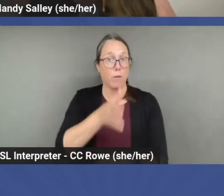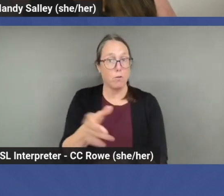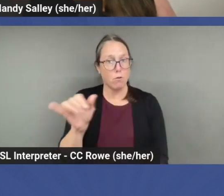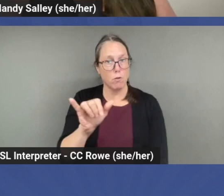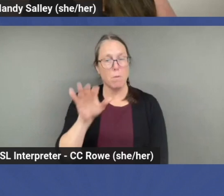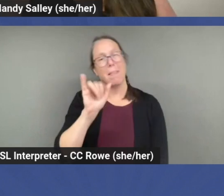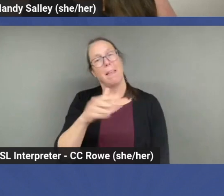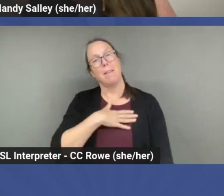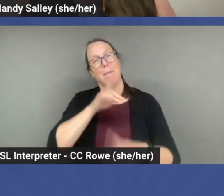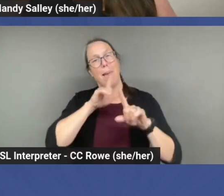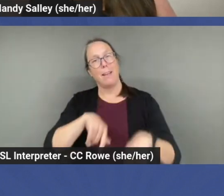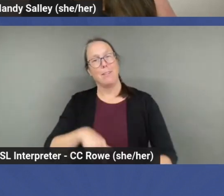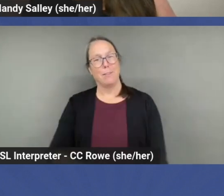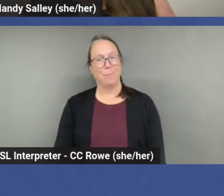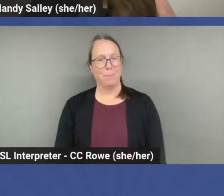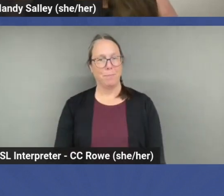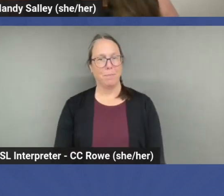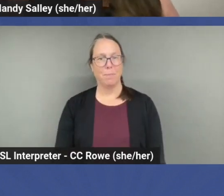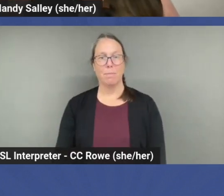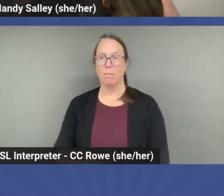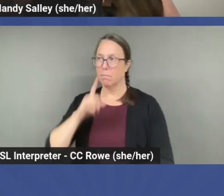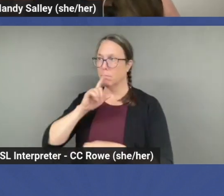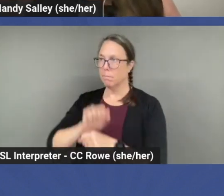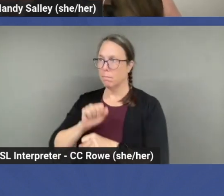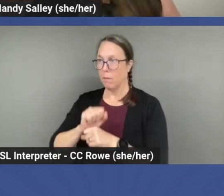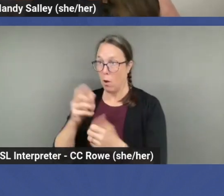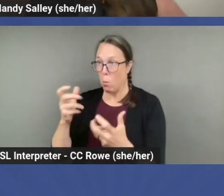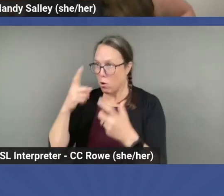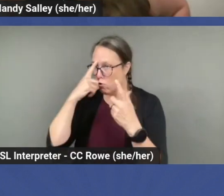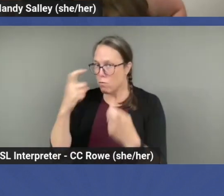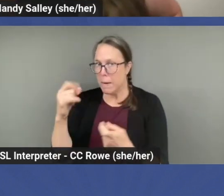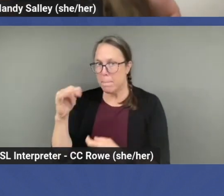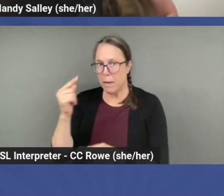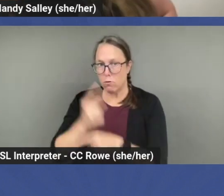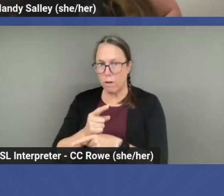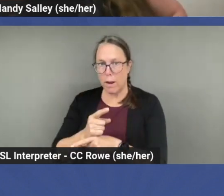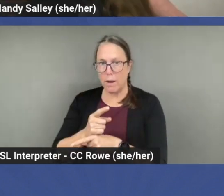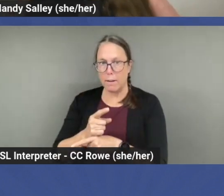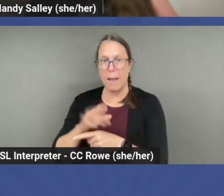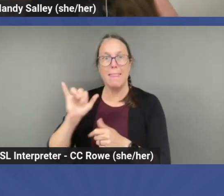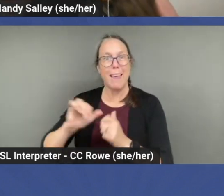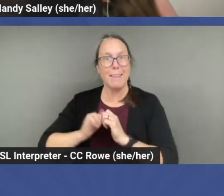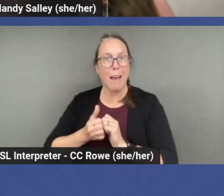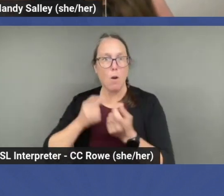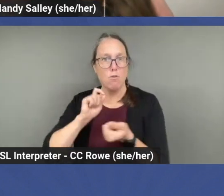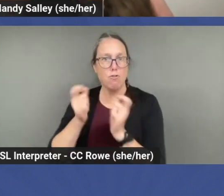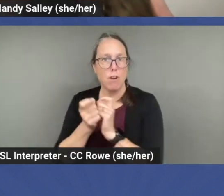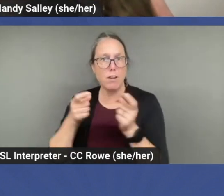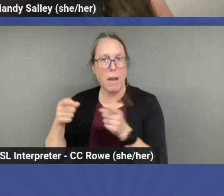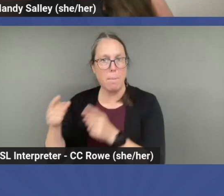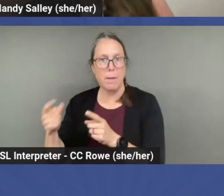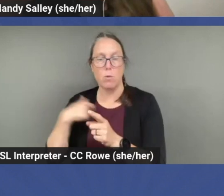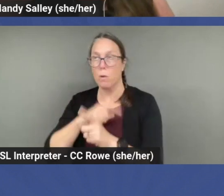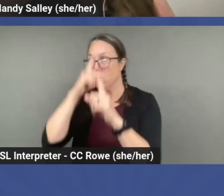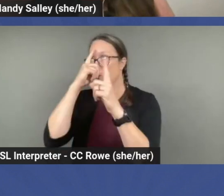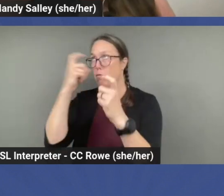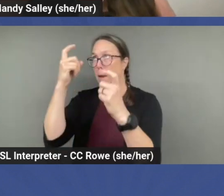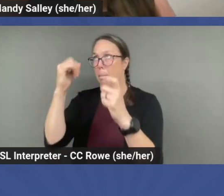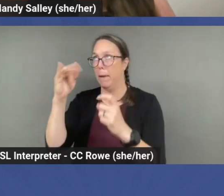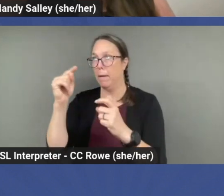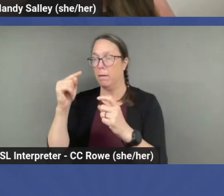answer. Absolutely. Let's dream it, right? I mean, that's how change happens. Adam, how about you?